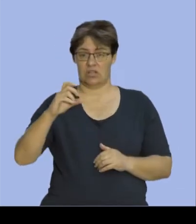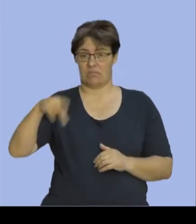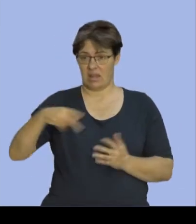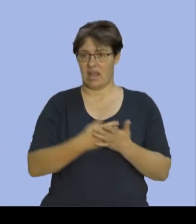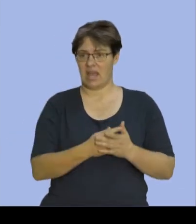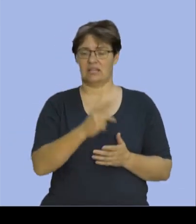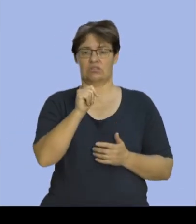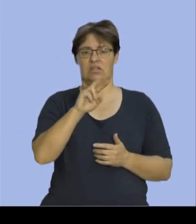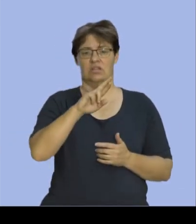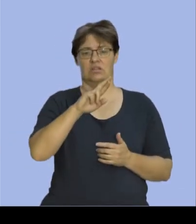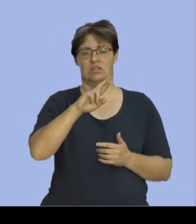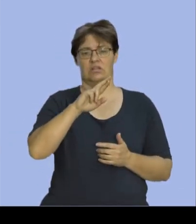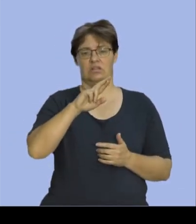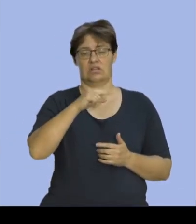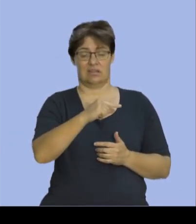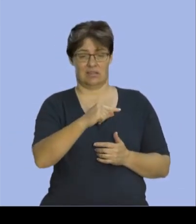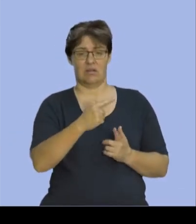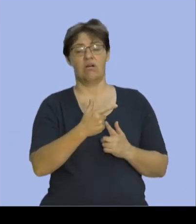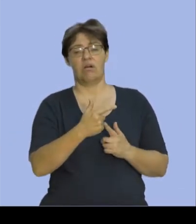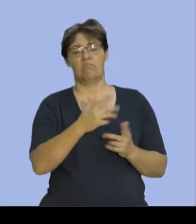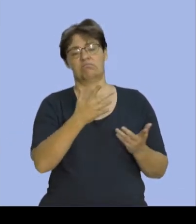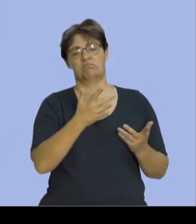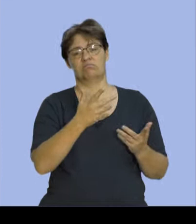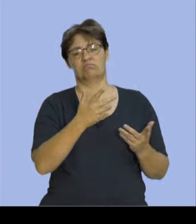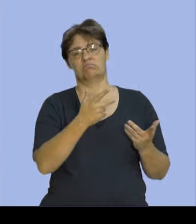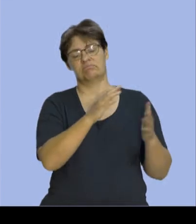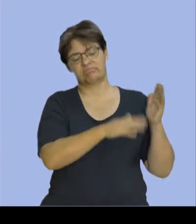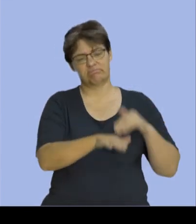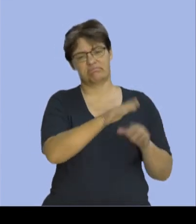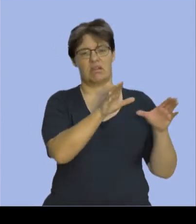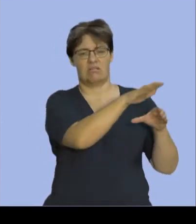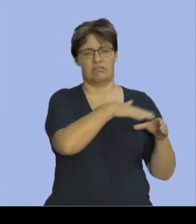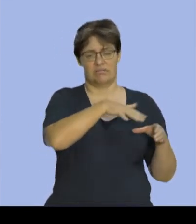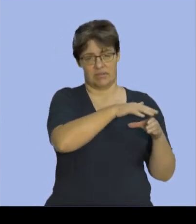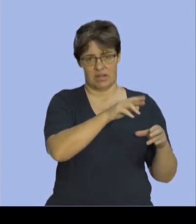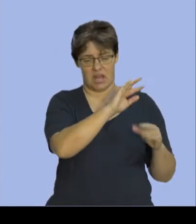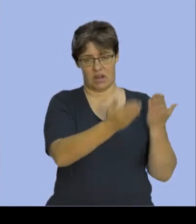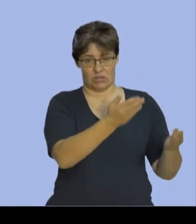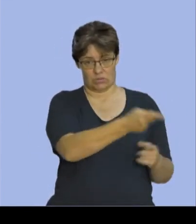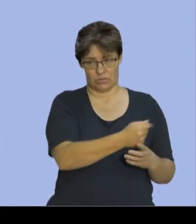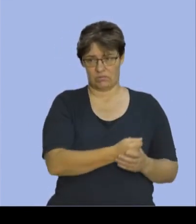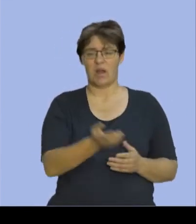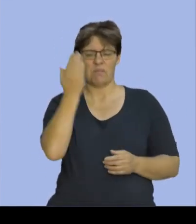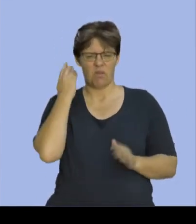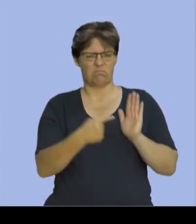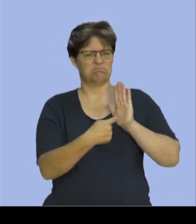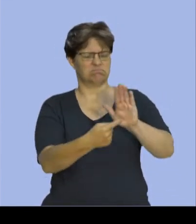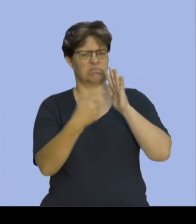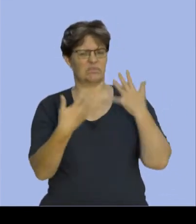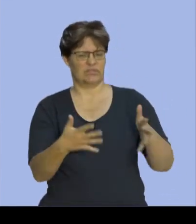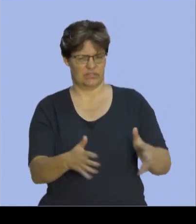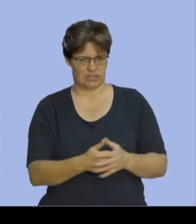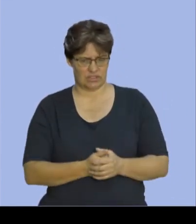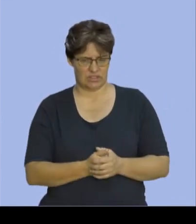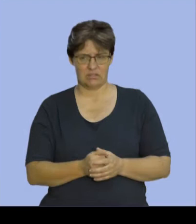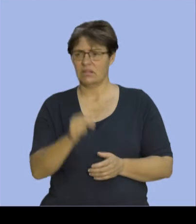ratios. Remember that trig ratios on a Cartesian plane with our previous lesson, we did look at this. We said that we're now